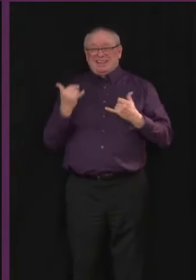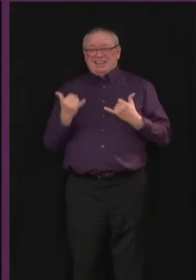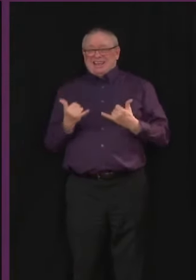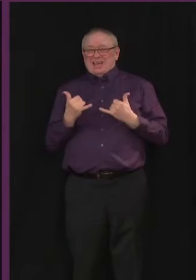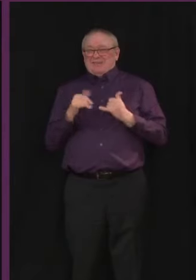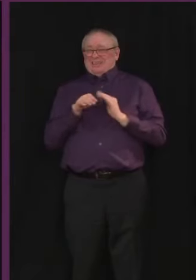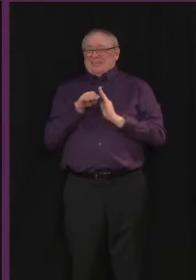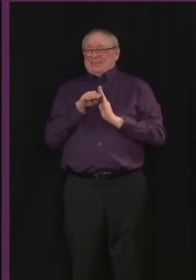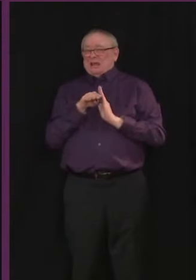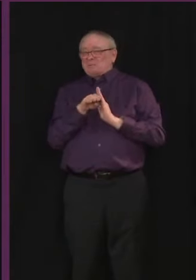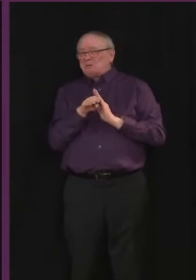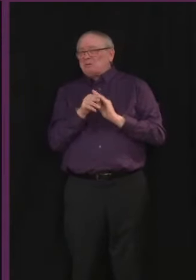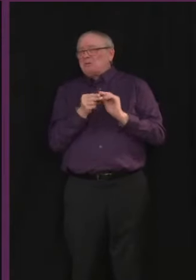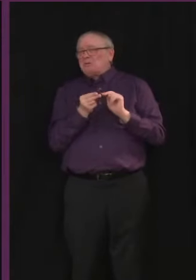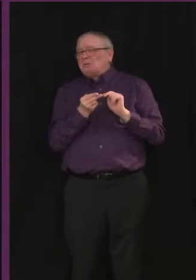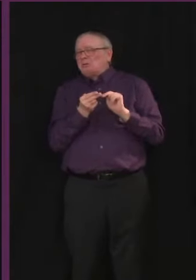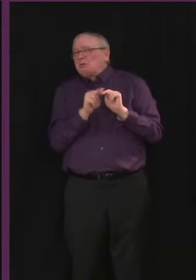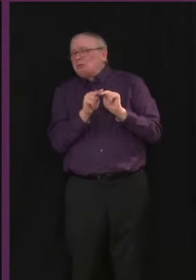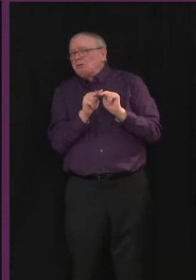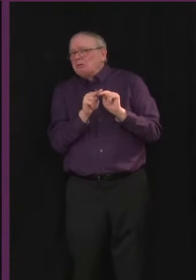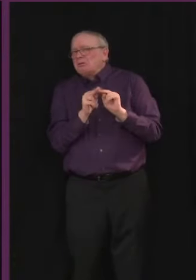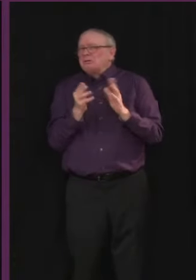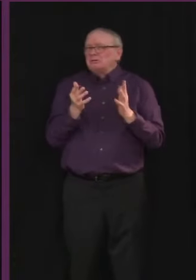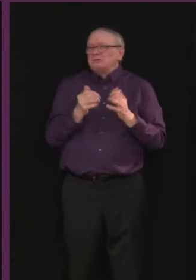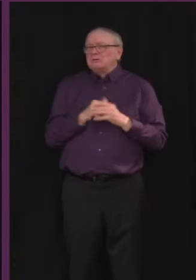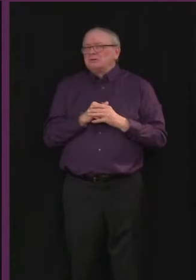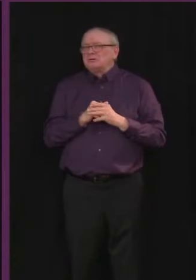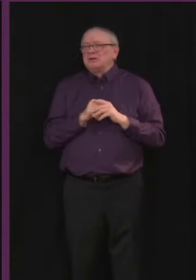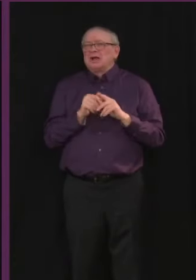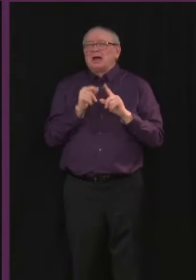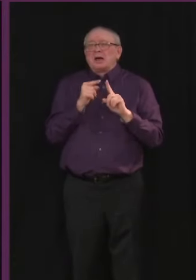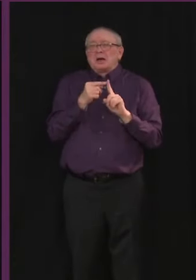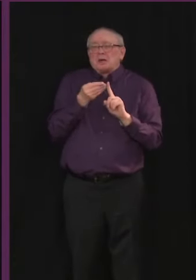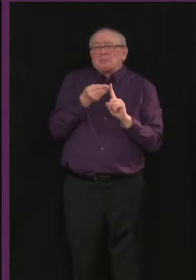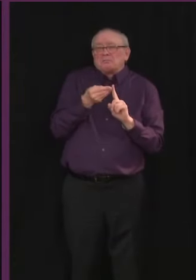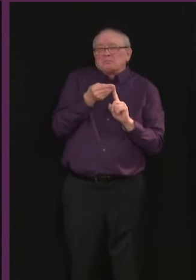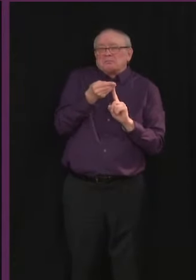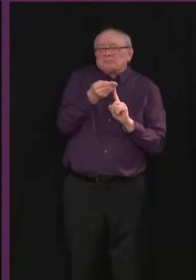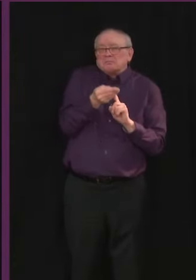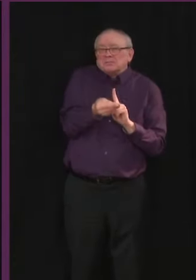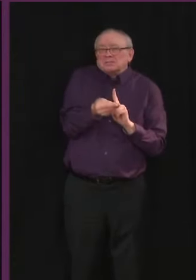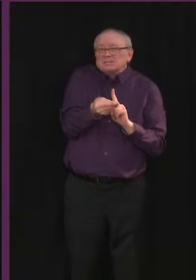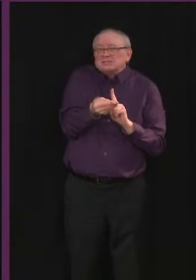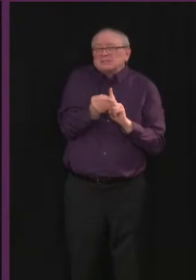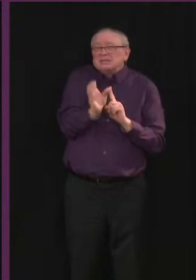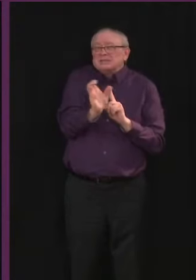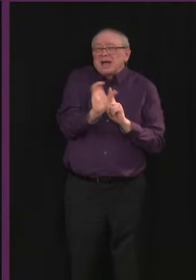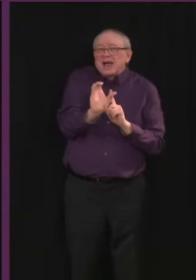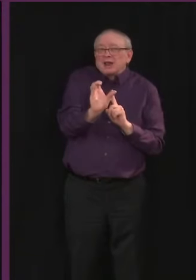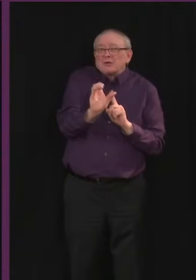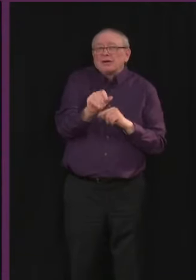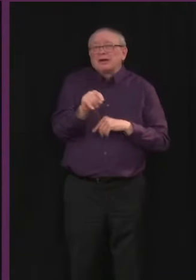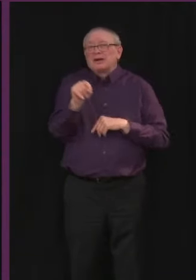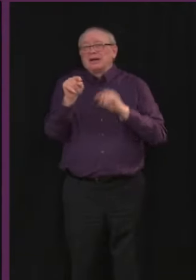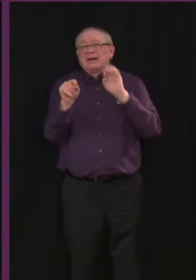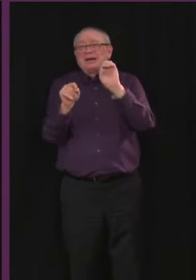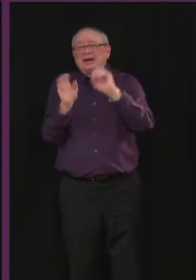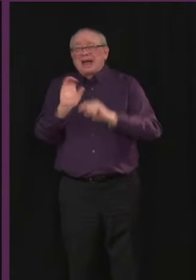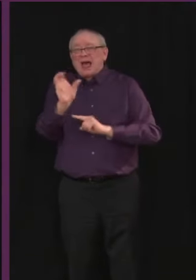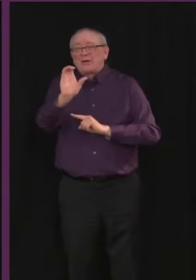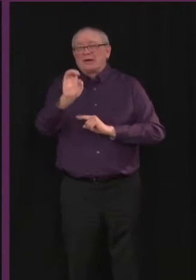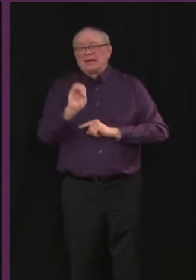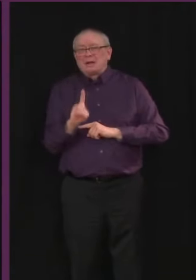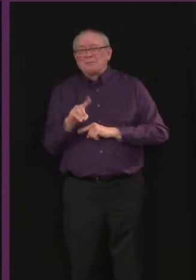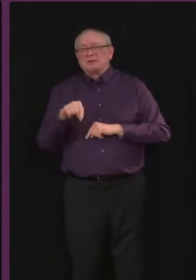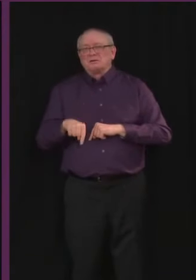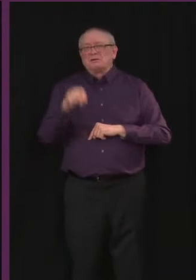Calgary and Edmonton zones. Is there any way to possibly look at a regional approach to reopening, or is that still something not really